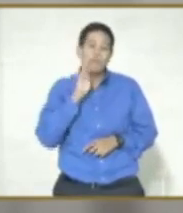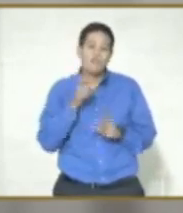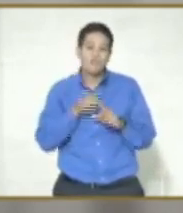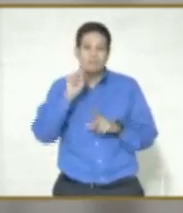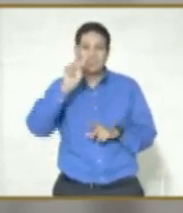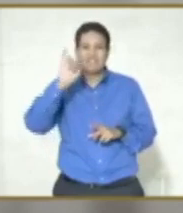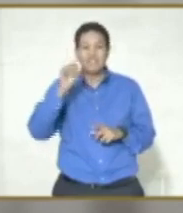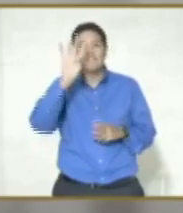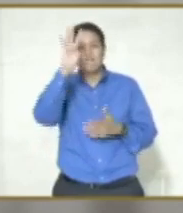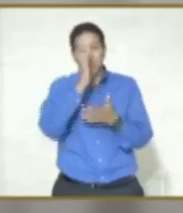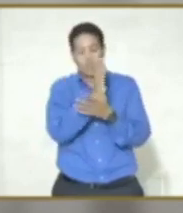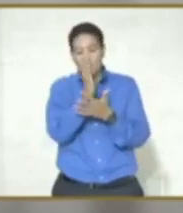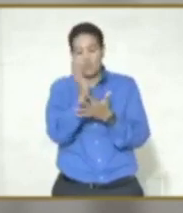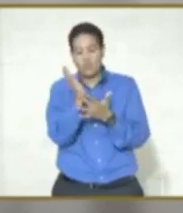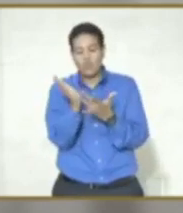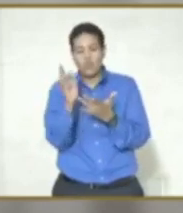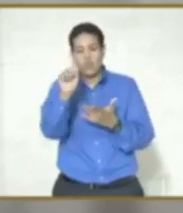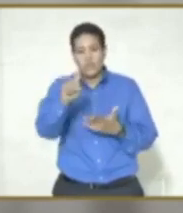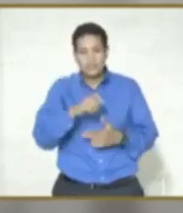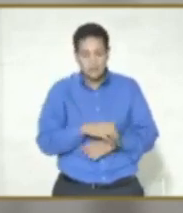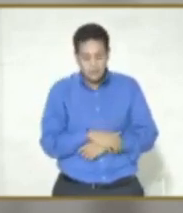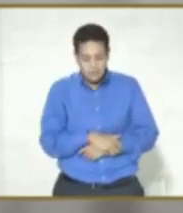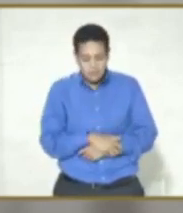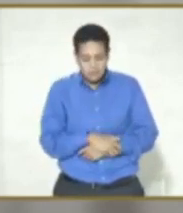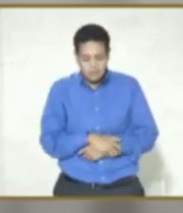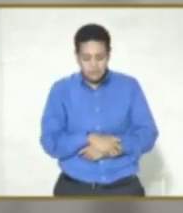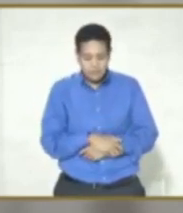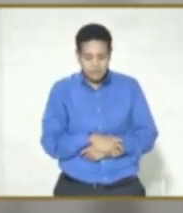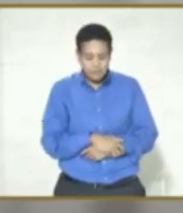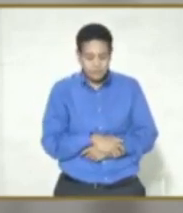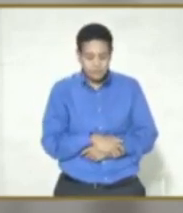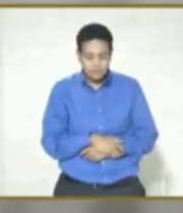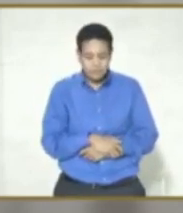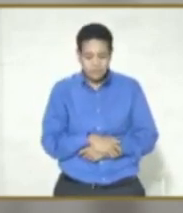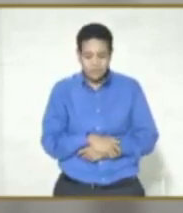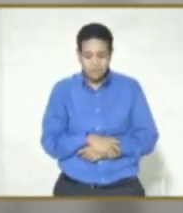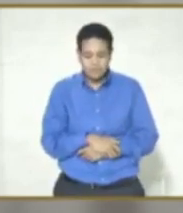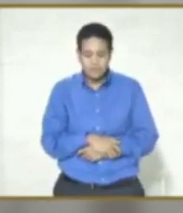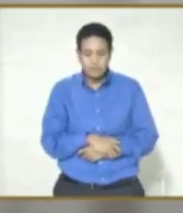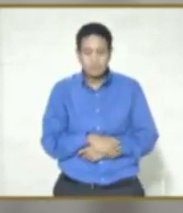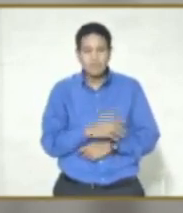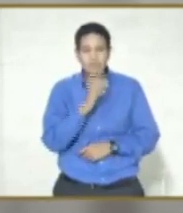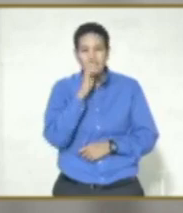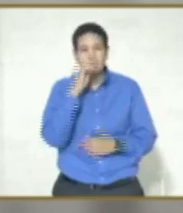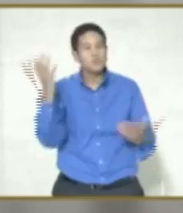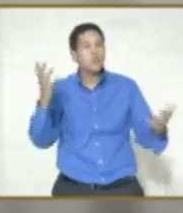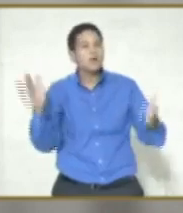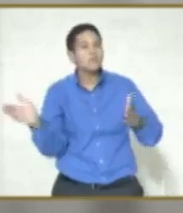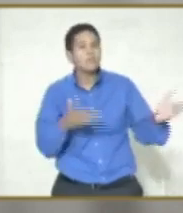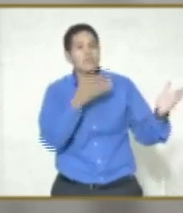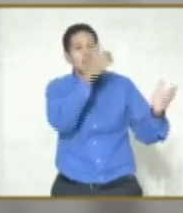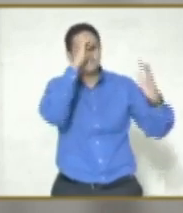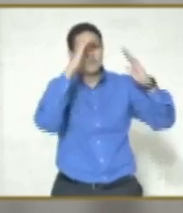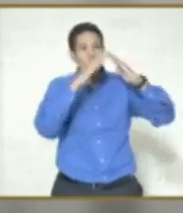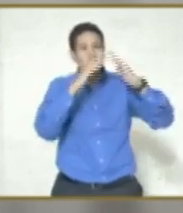four-part question. It says here, what plans are there for the shelter on Church Street? We were told